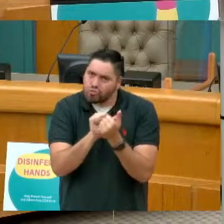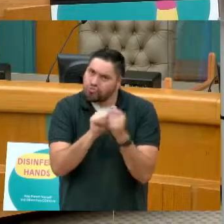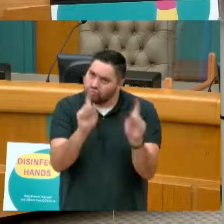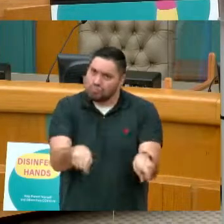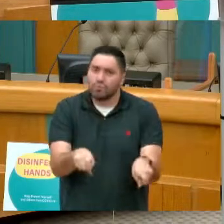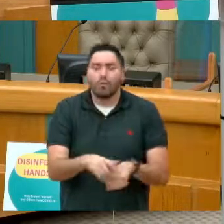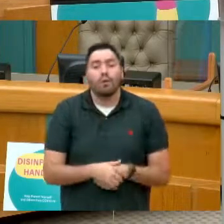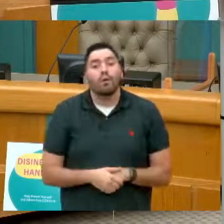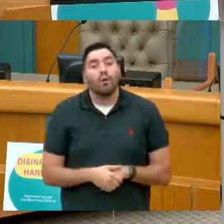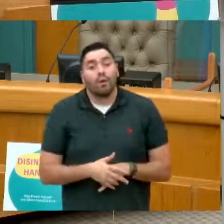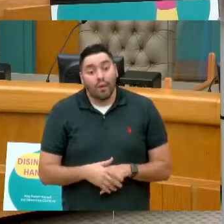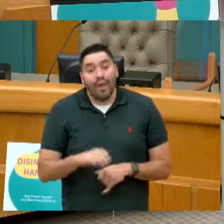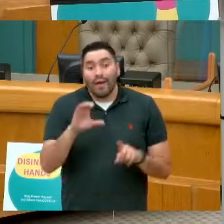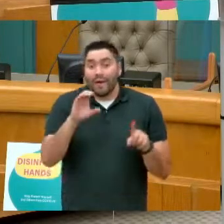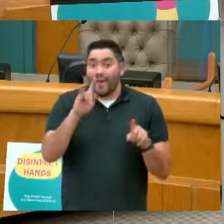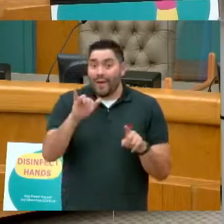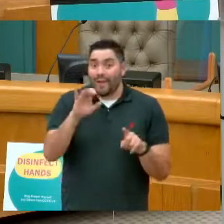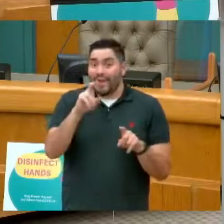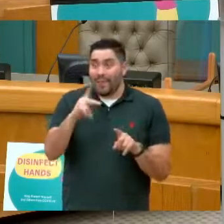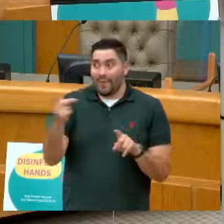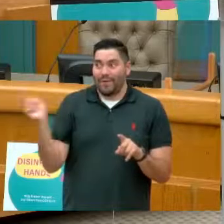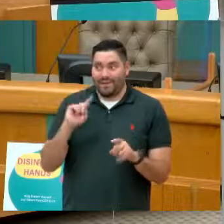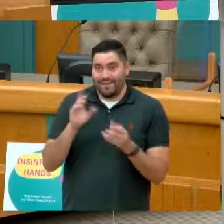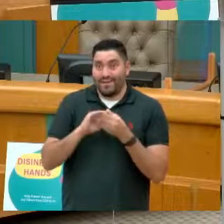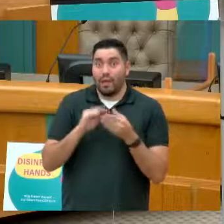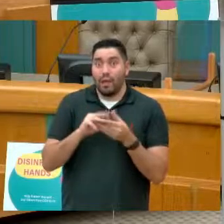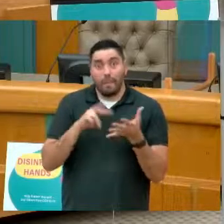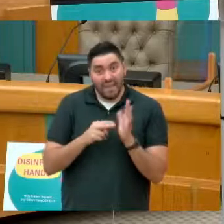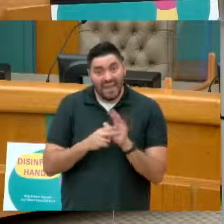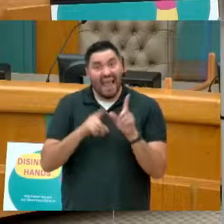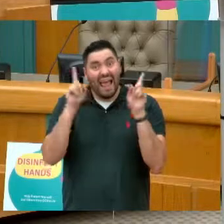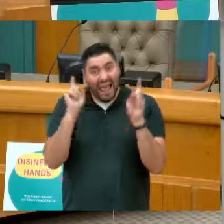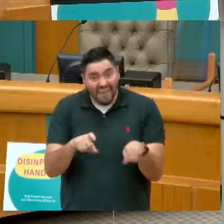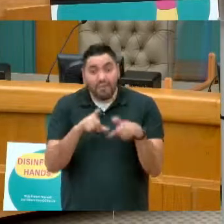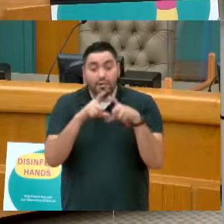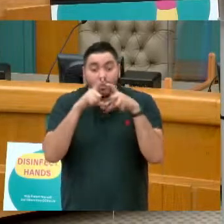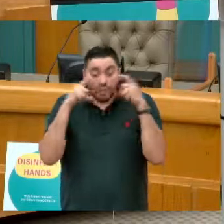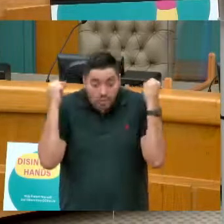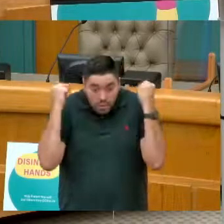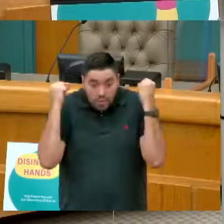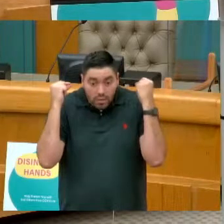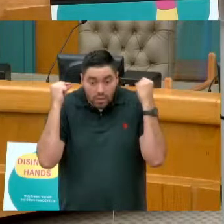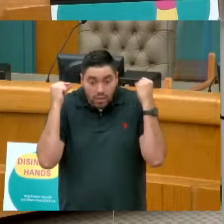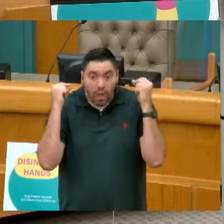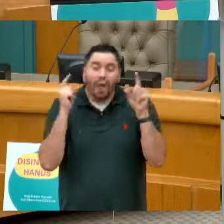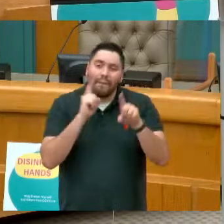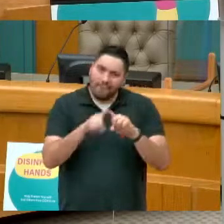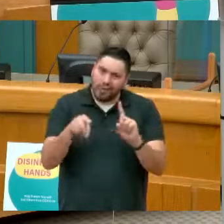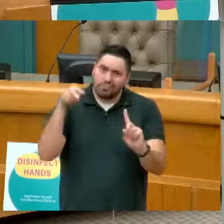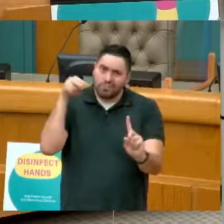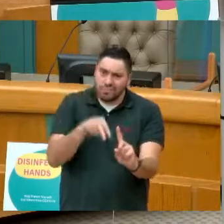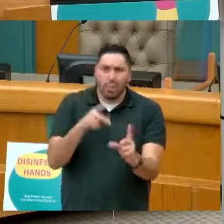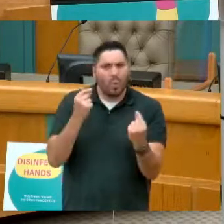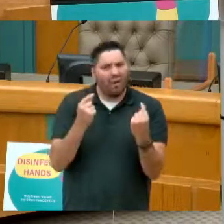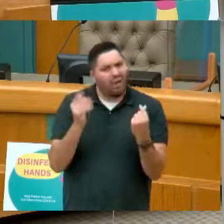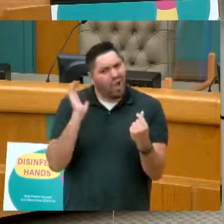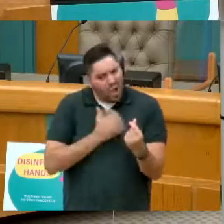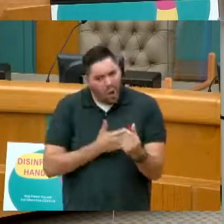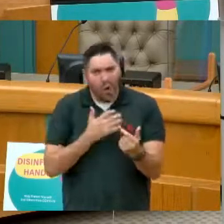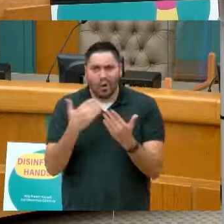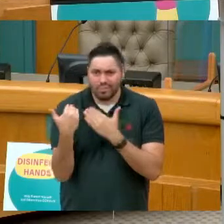safety information is a big component of that. And you will see, as I said, these signs that are directly behind